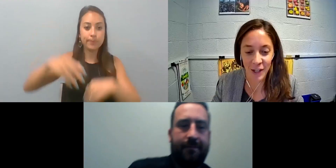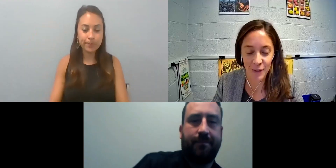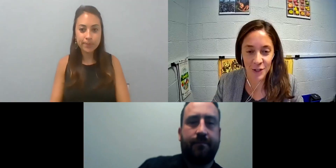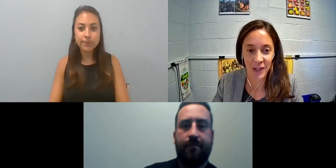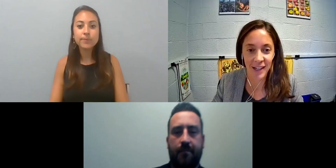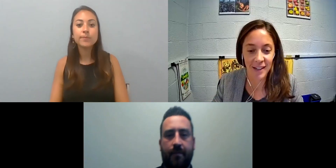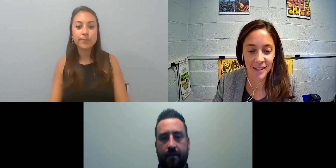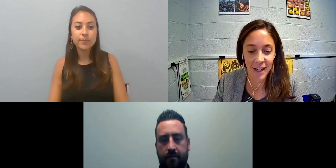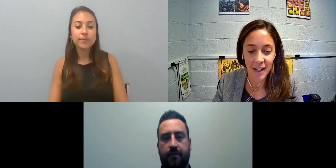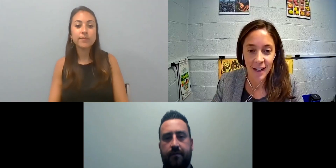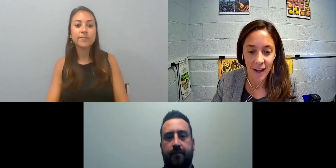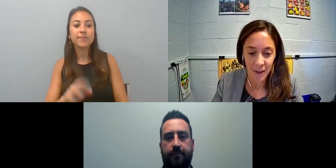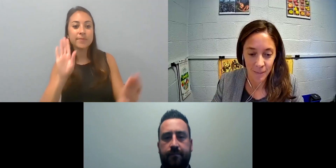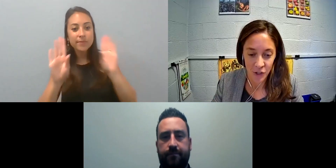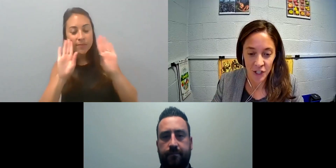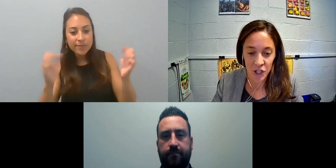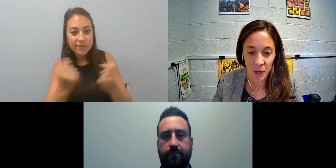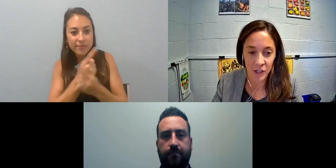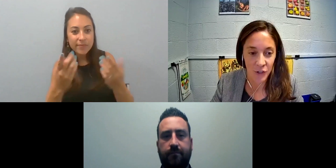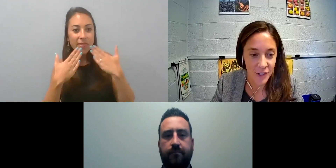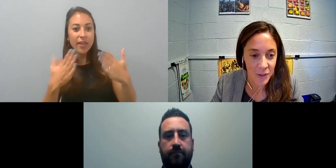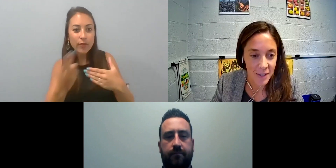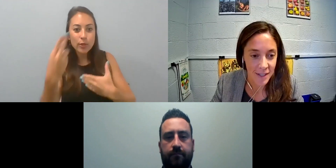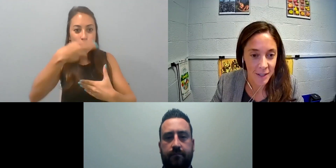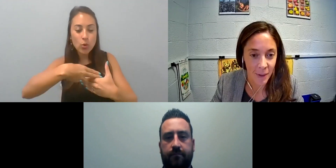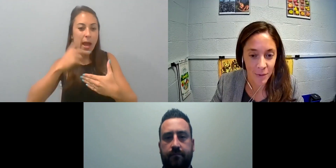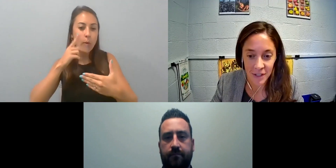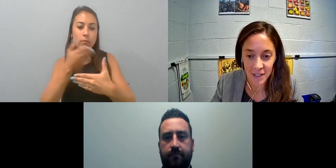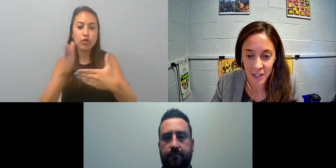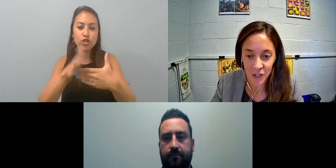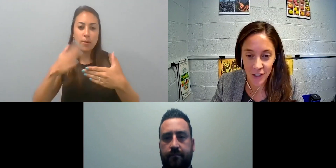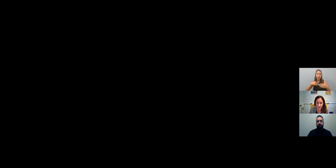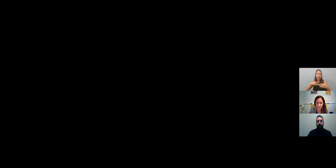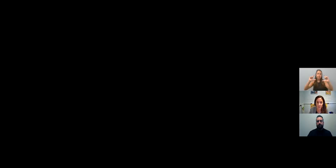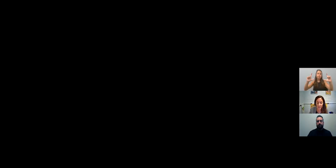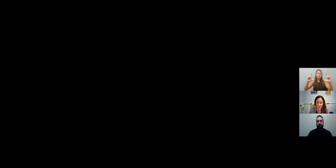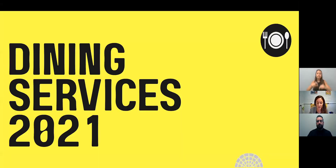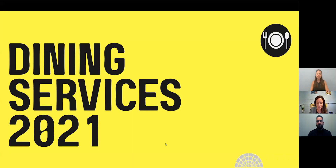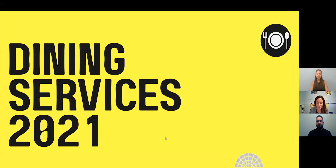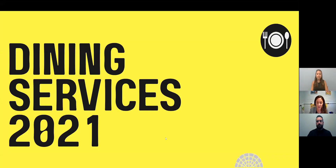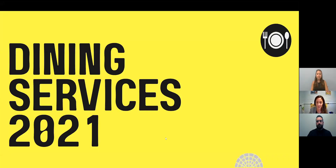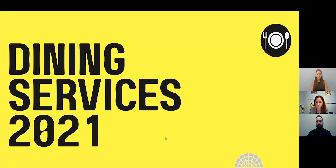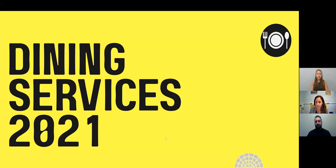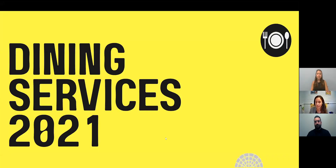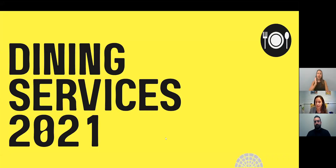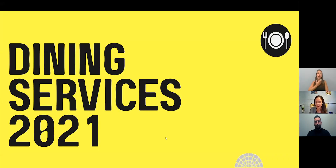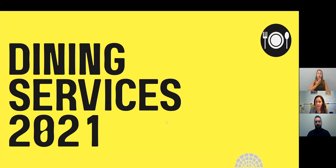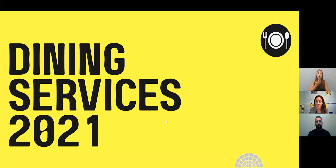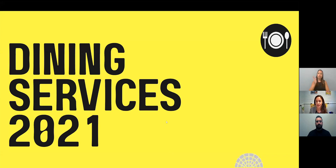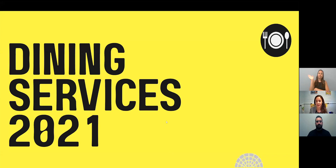Hi, everyone. Thank you for joining us. I'm just going to share my screen so you can see my presentation, or Bobby and I's